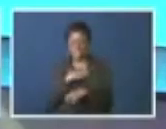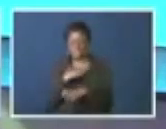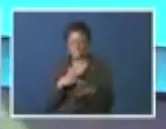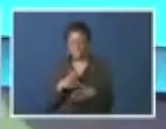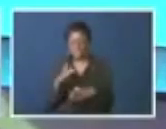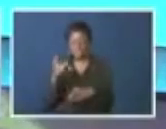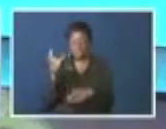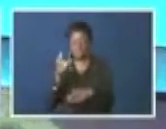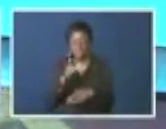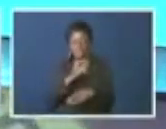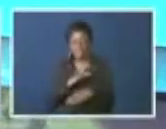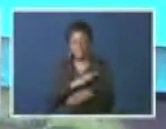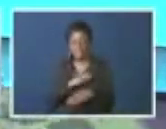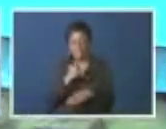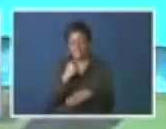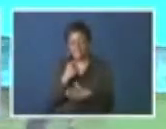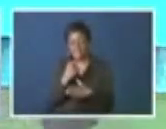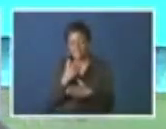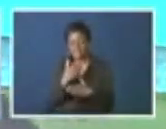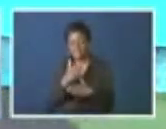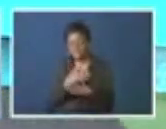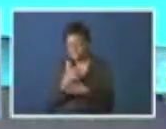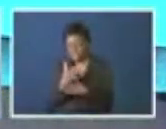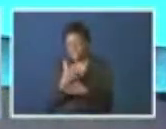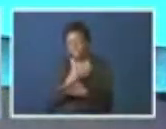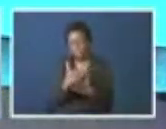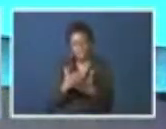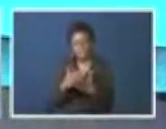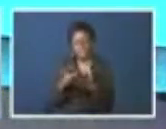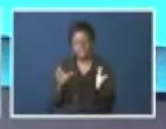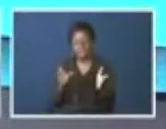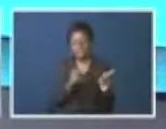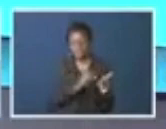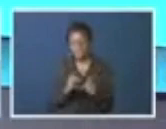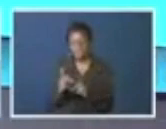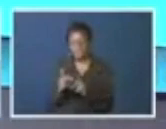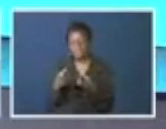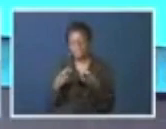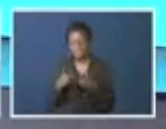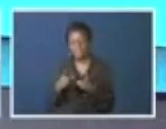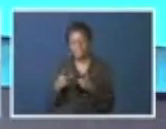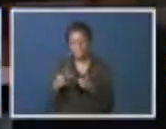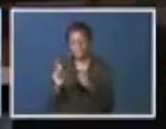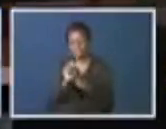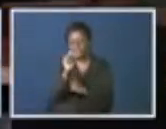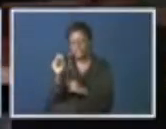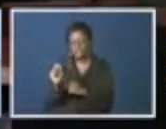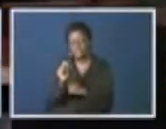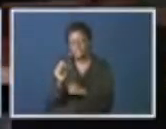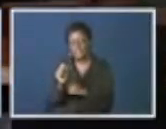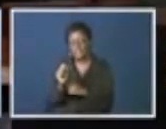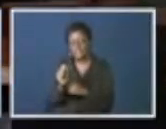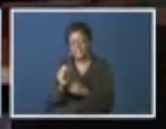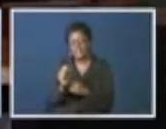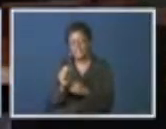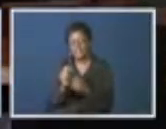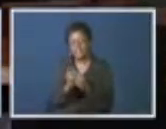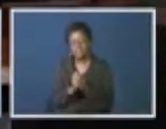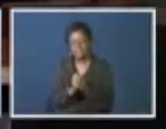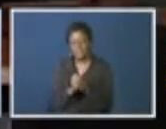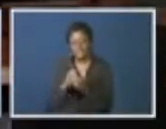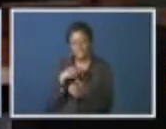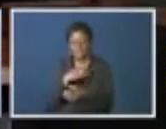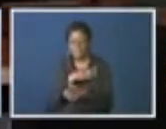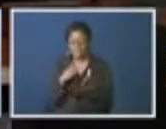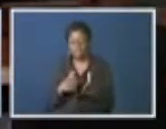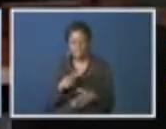revealed portions of such a plan during Tuesday's handover ceremony. Commissioner Fernanda has laid out to